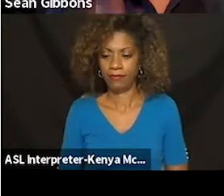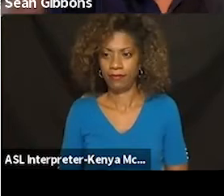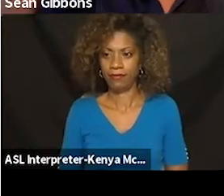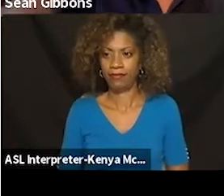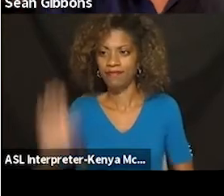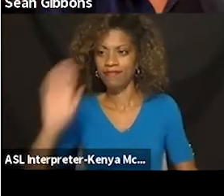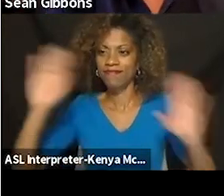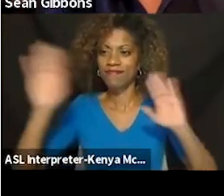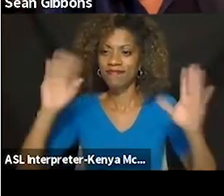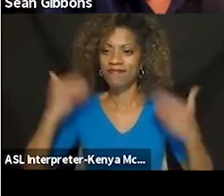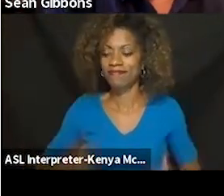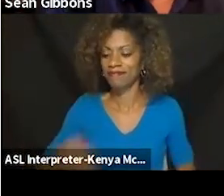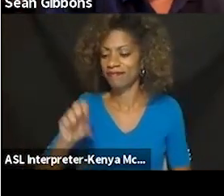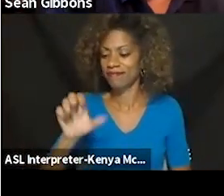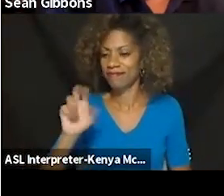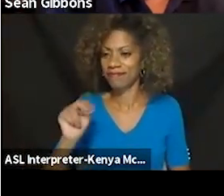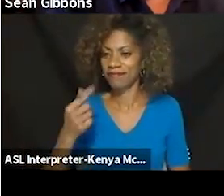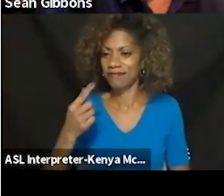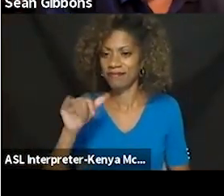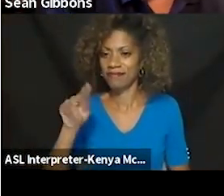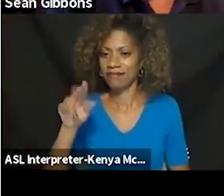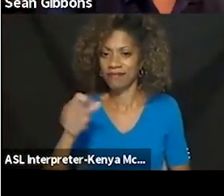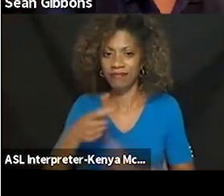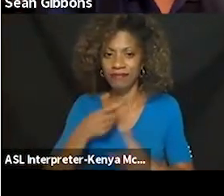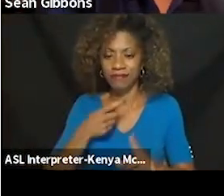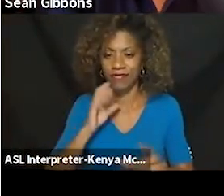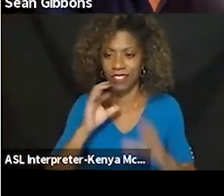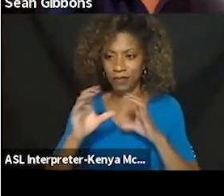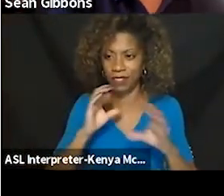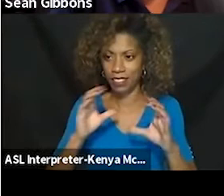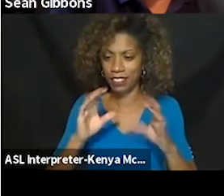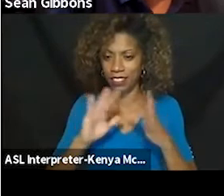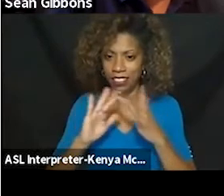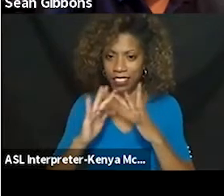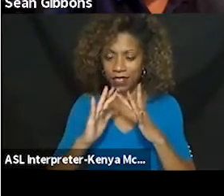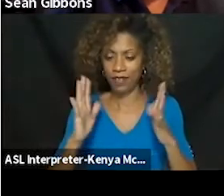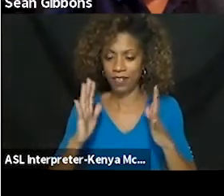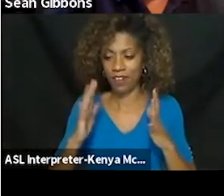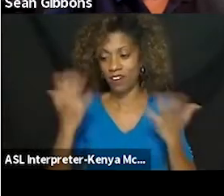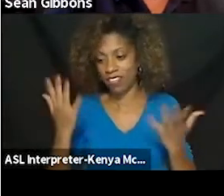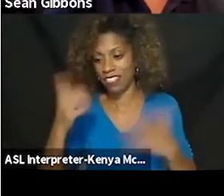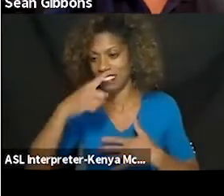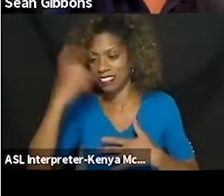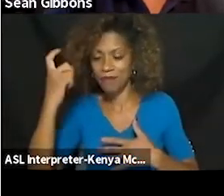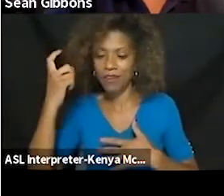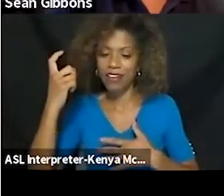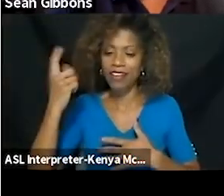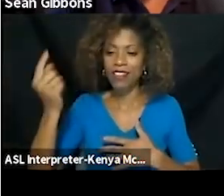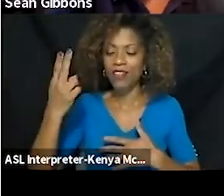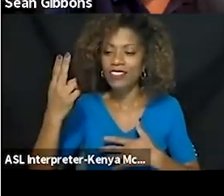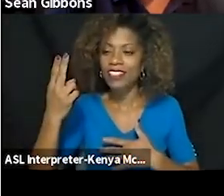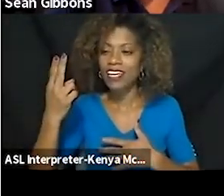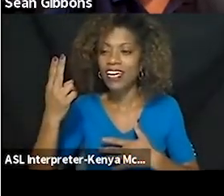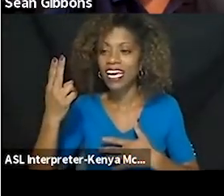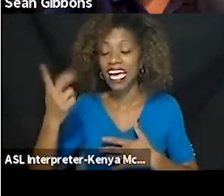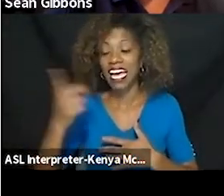Hey everybody, it's Sean Gibbons from the Communications Network. Hope you're doing well on this summer Thursday. Chances are you're in a part of the country that is